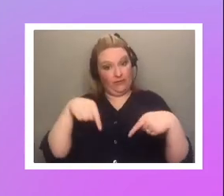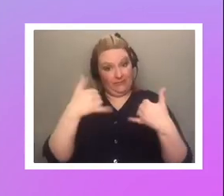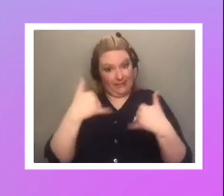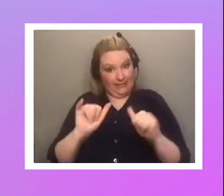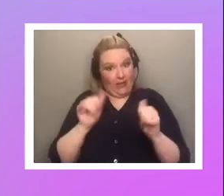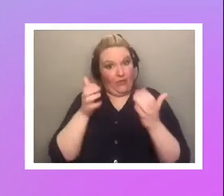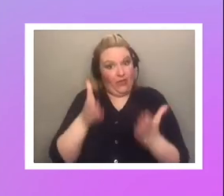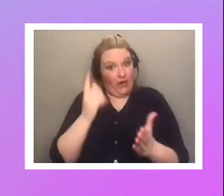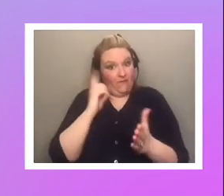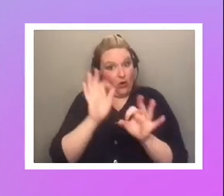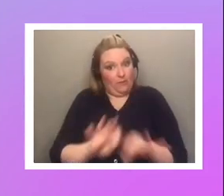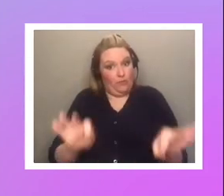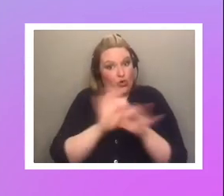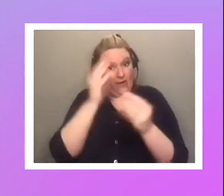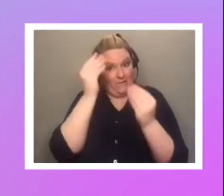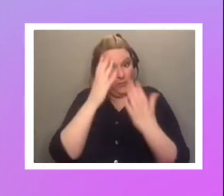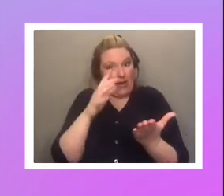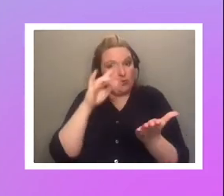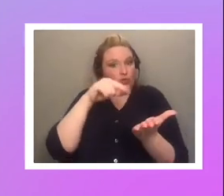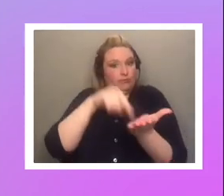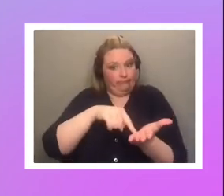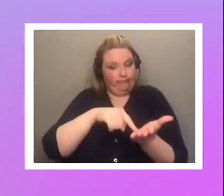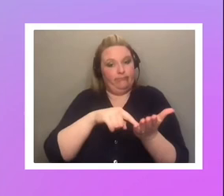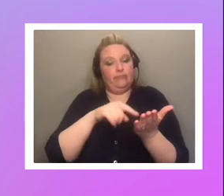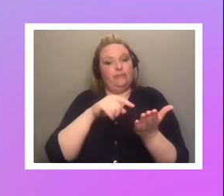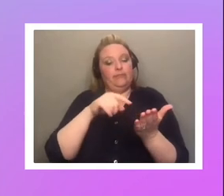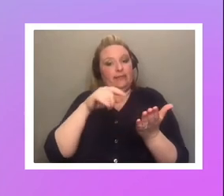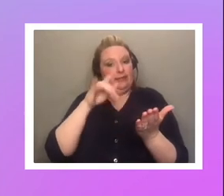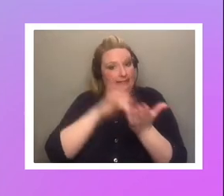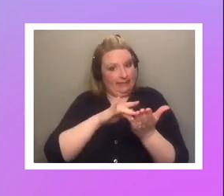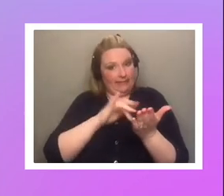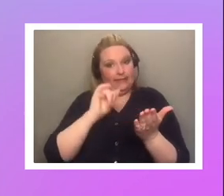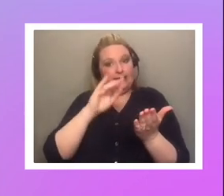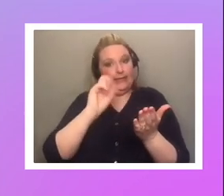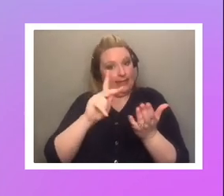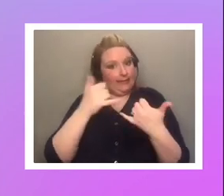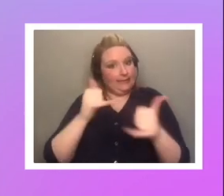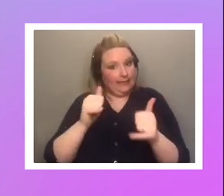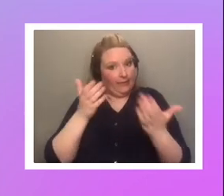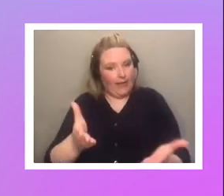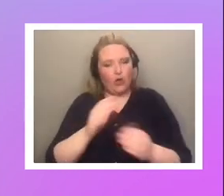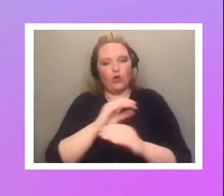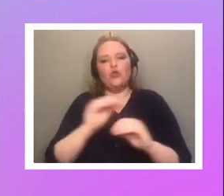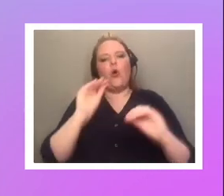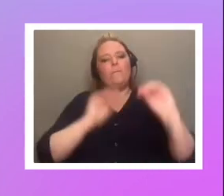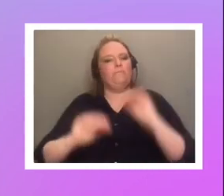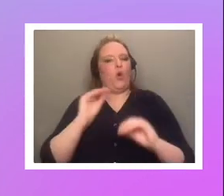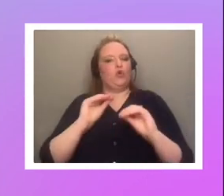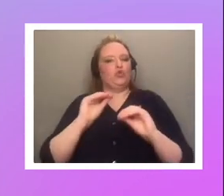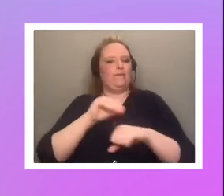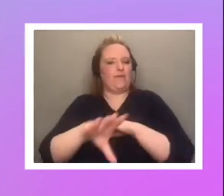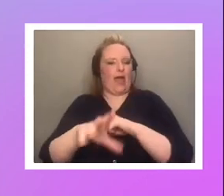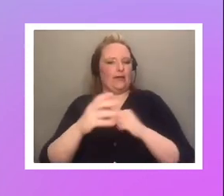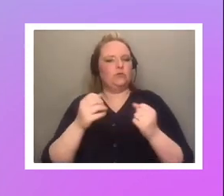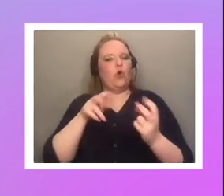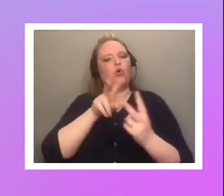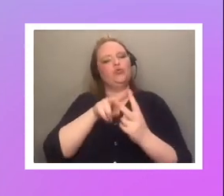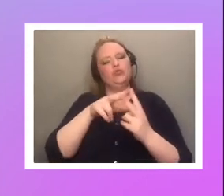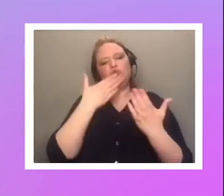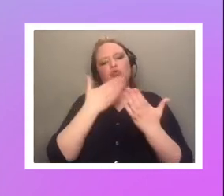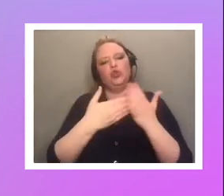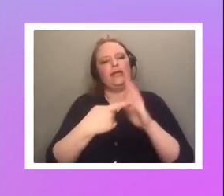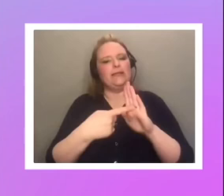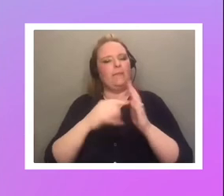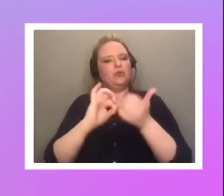information, like, hey, this is a navigation link, we're still there with those non-motion effects. So those are two great examples of how that